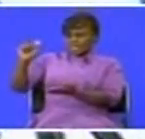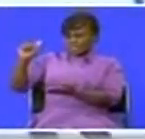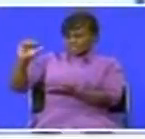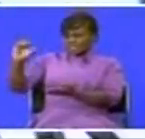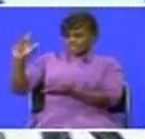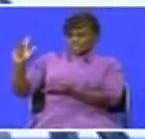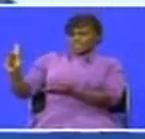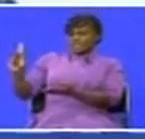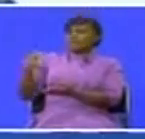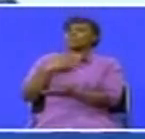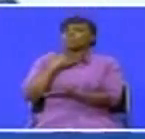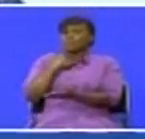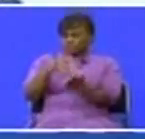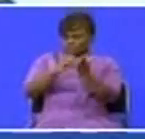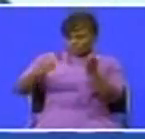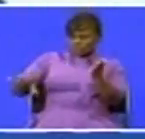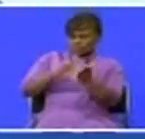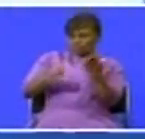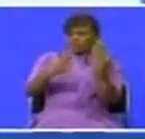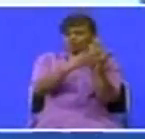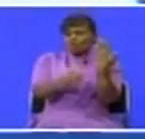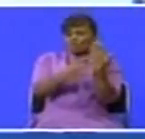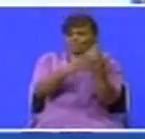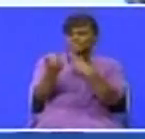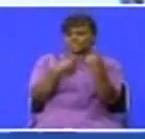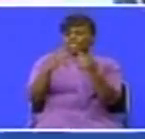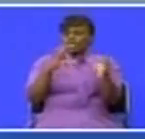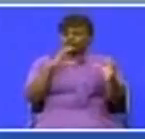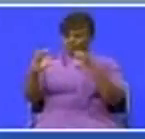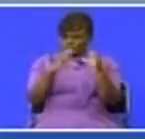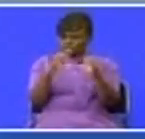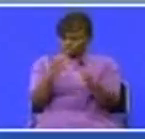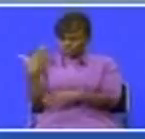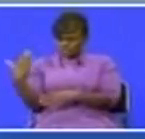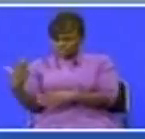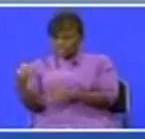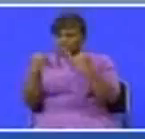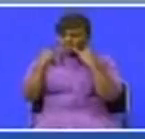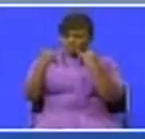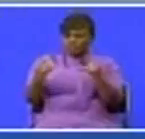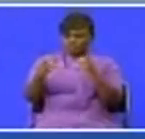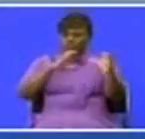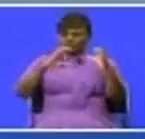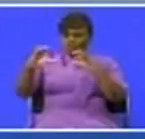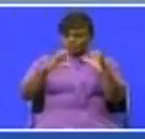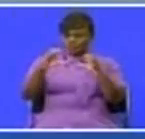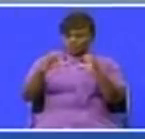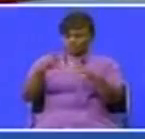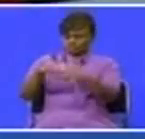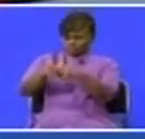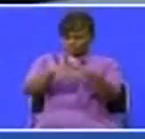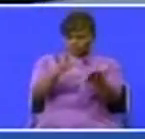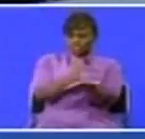of Kenya. It seeks to eliminate duplication of telecommunication infrastructure. The Kenya Information and Communications Infrastructure